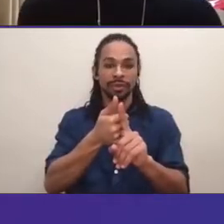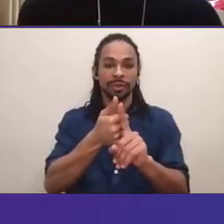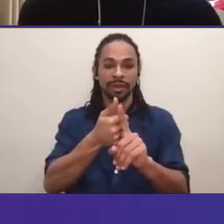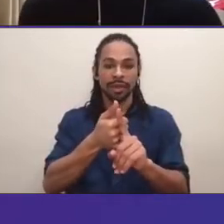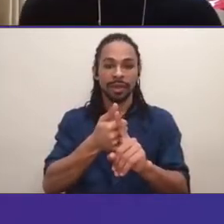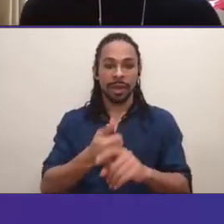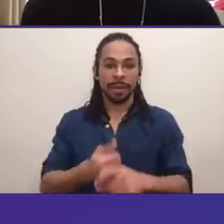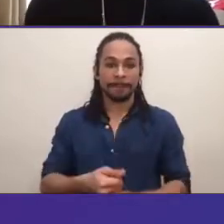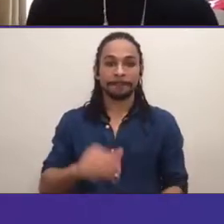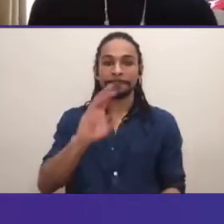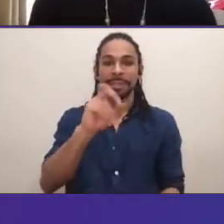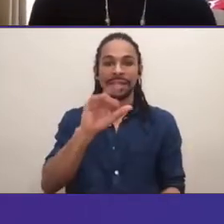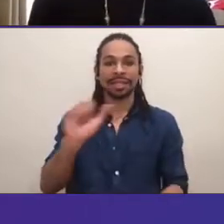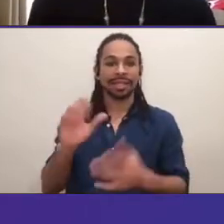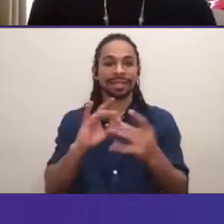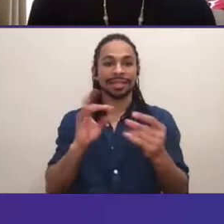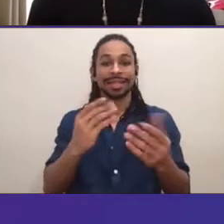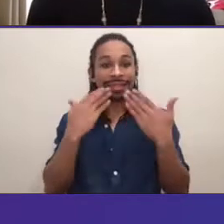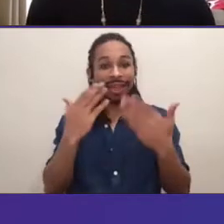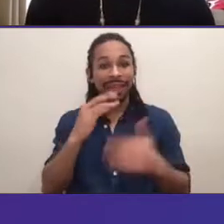Thank you, Jumatatu.